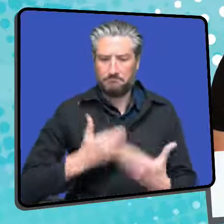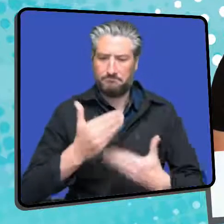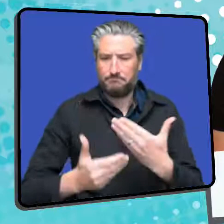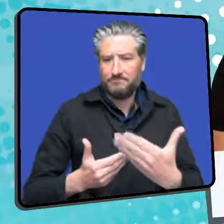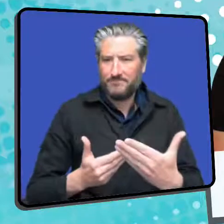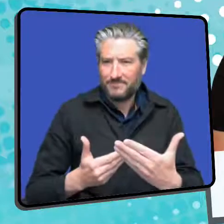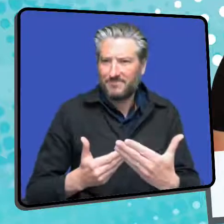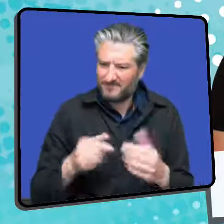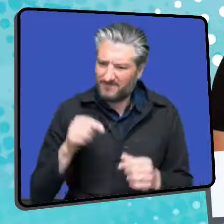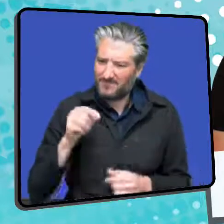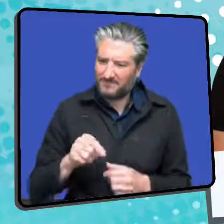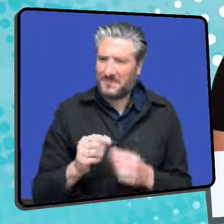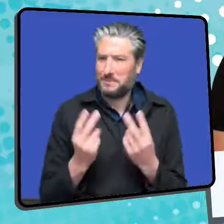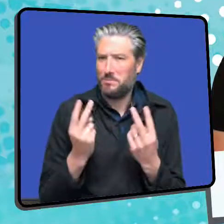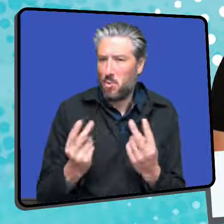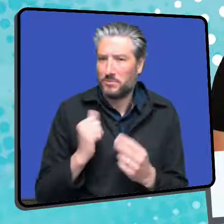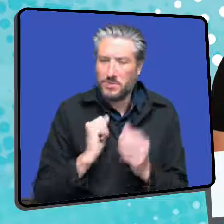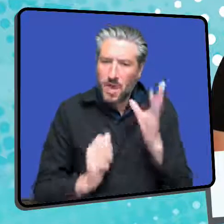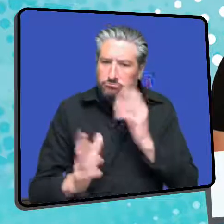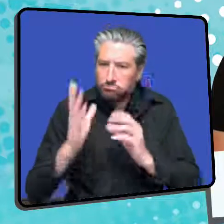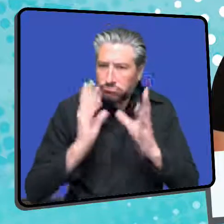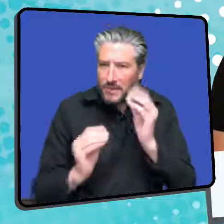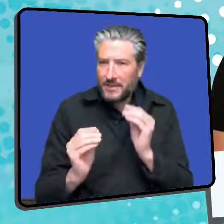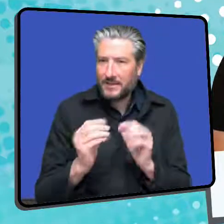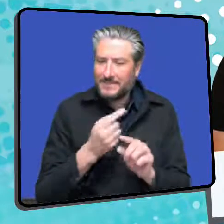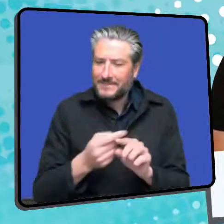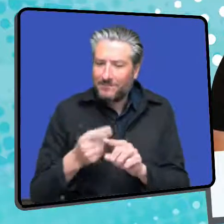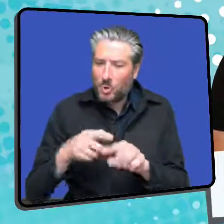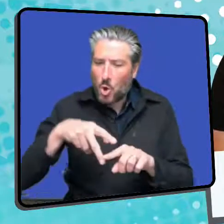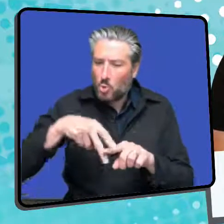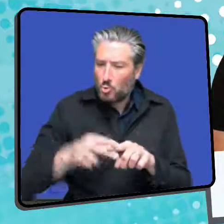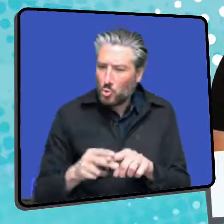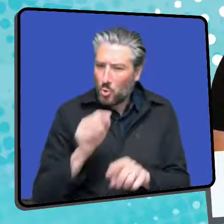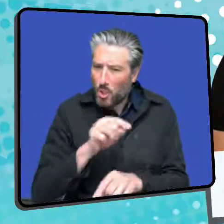And I still see quite some, especially it's quite like,